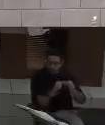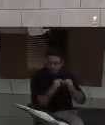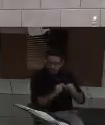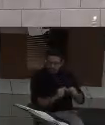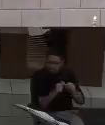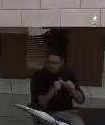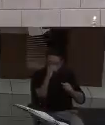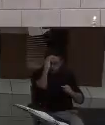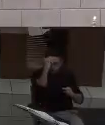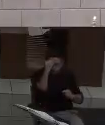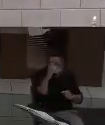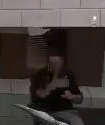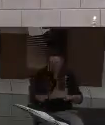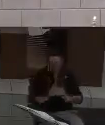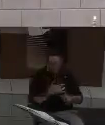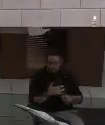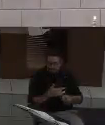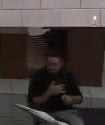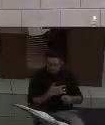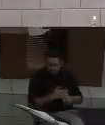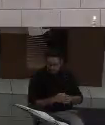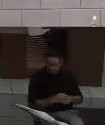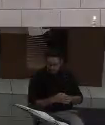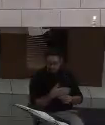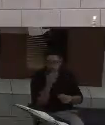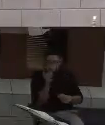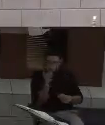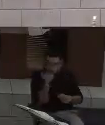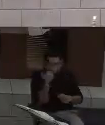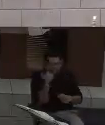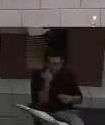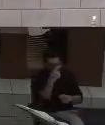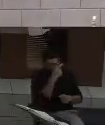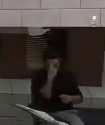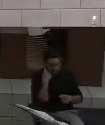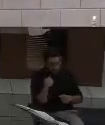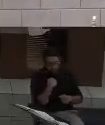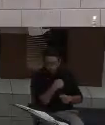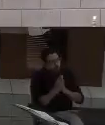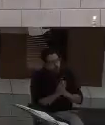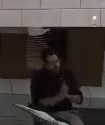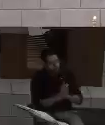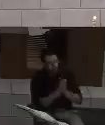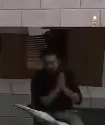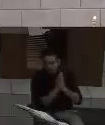bear. All because we do not carry.